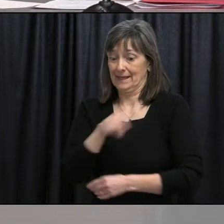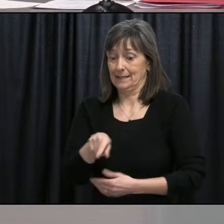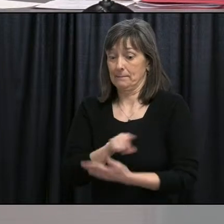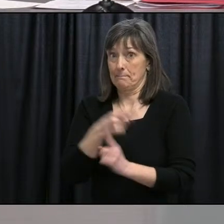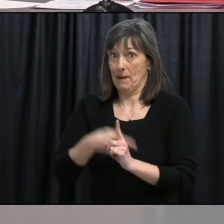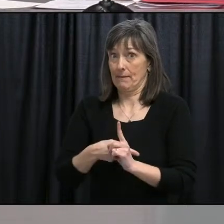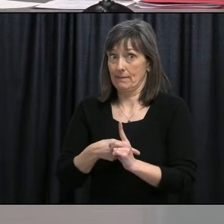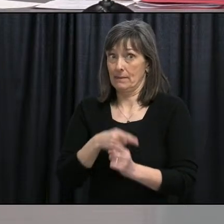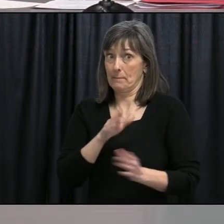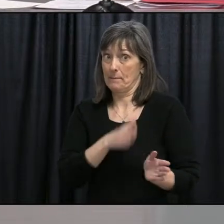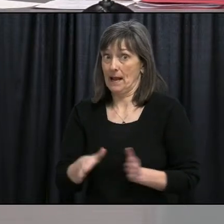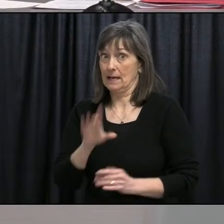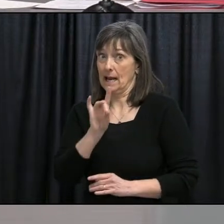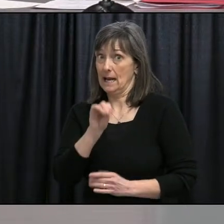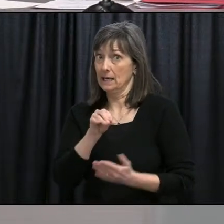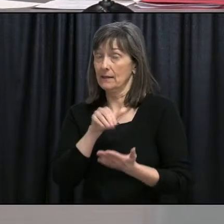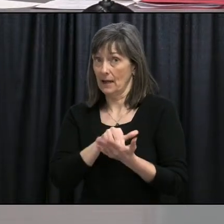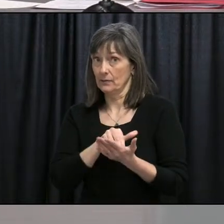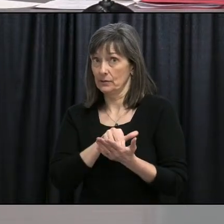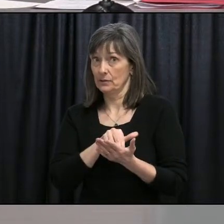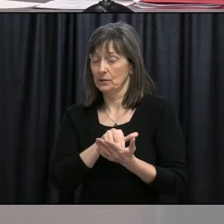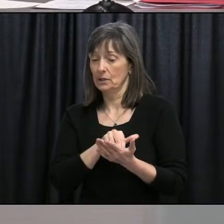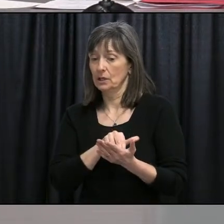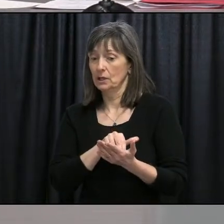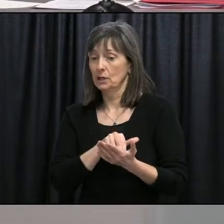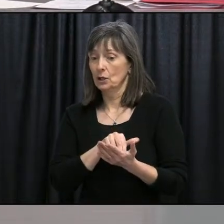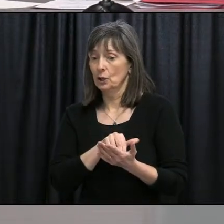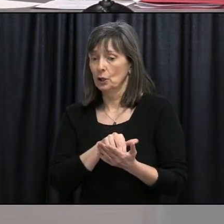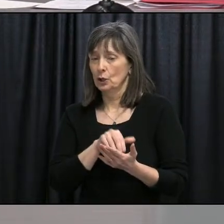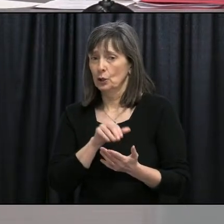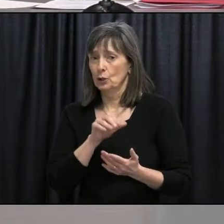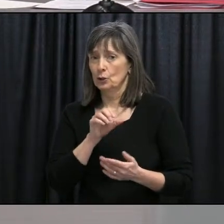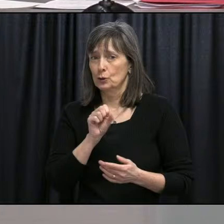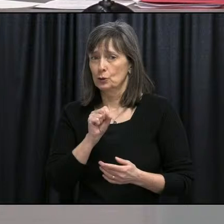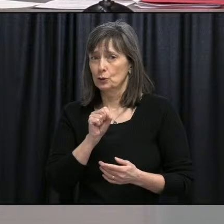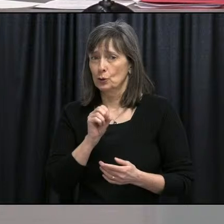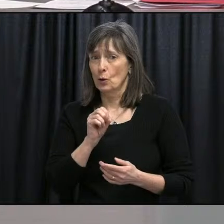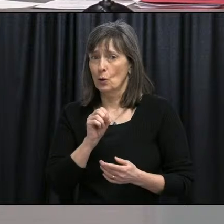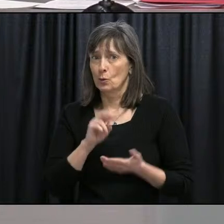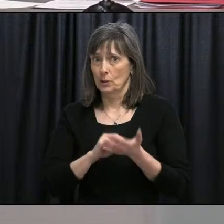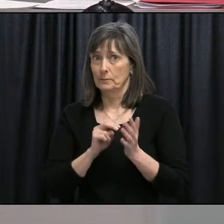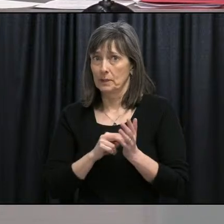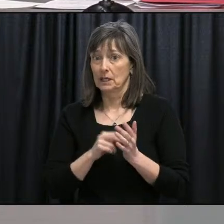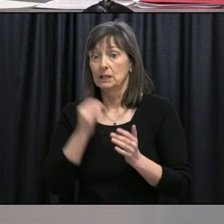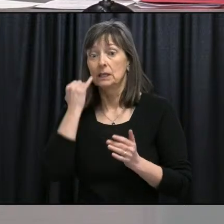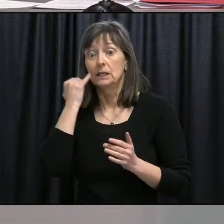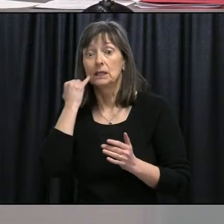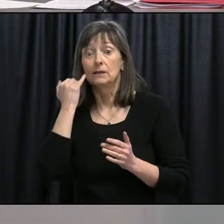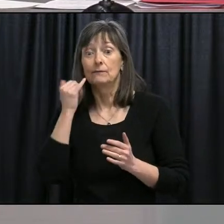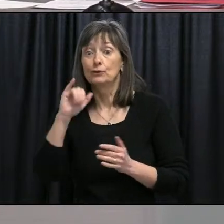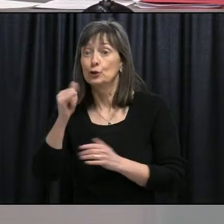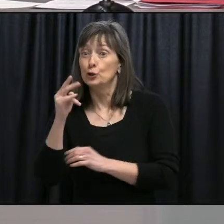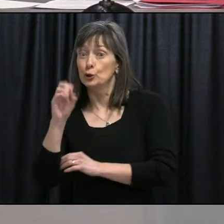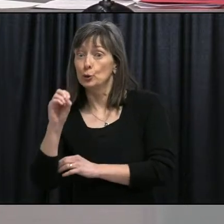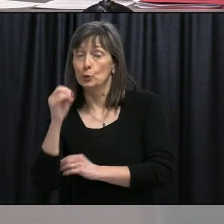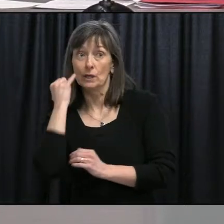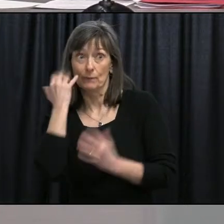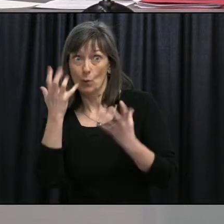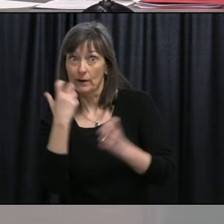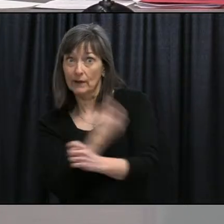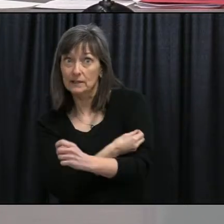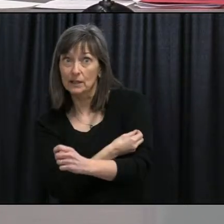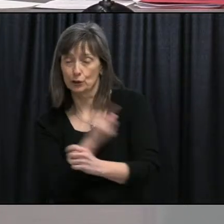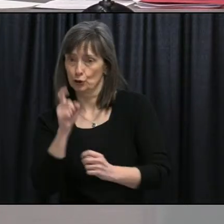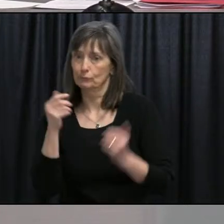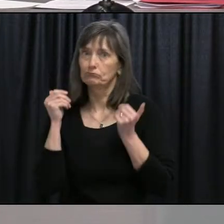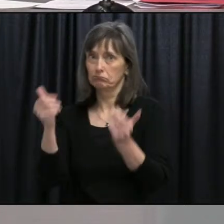month, which would be a first step in seeing that everyone who wanted to be vaccinated would be by the end of June. And you said that